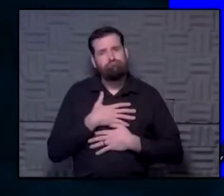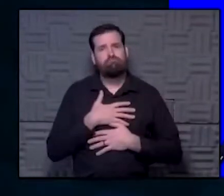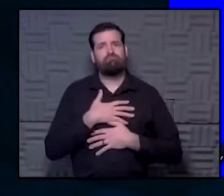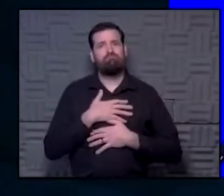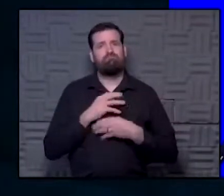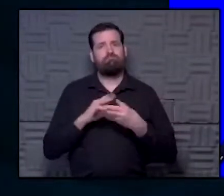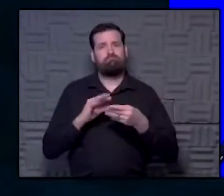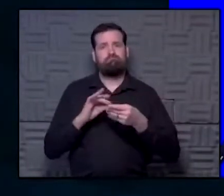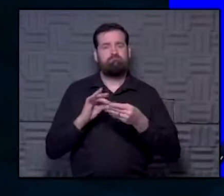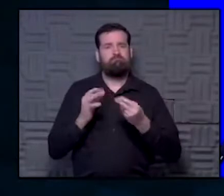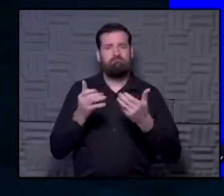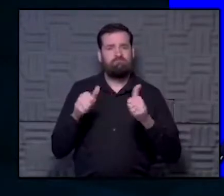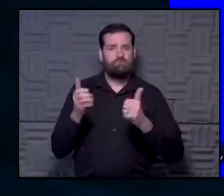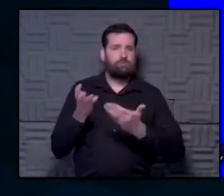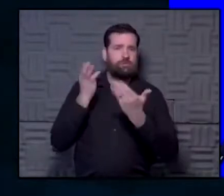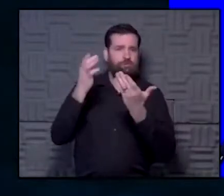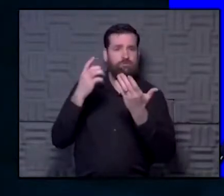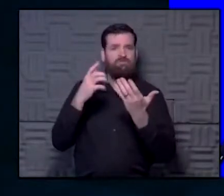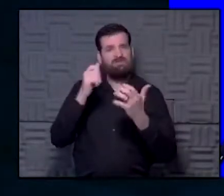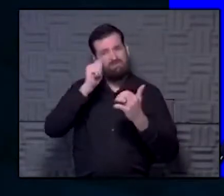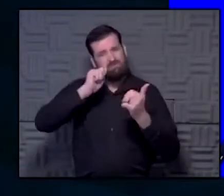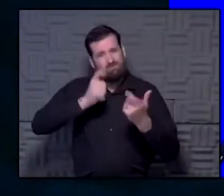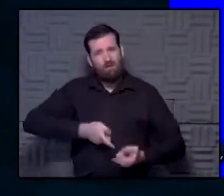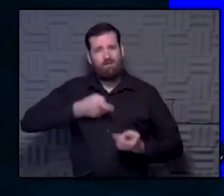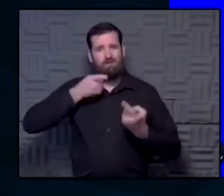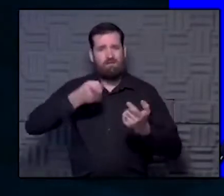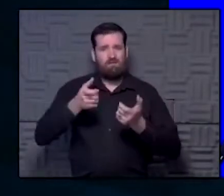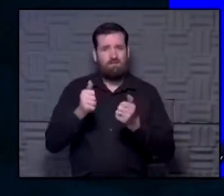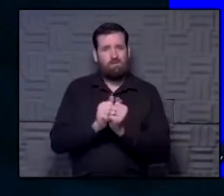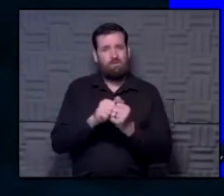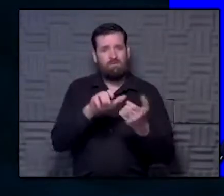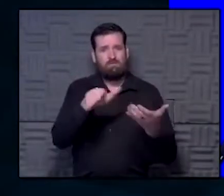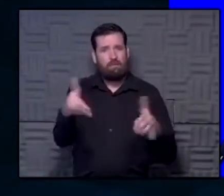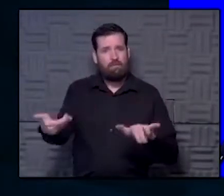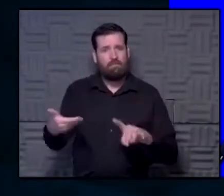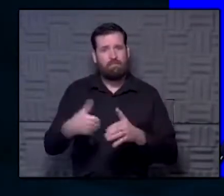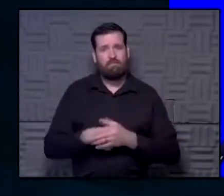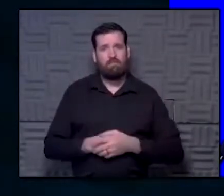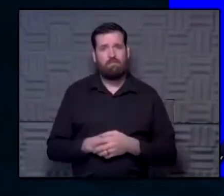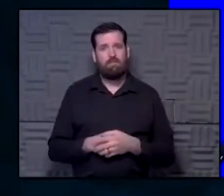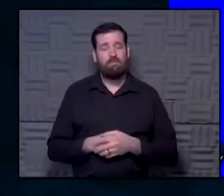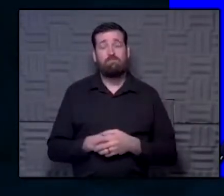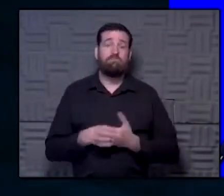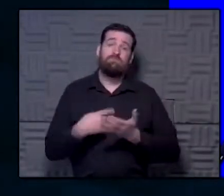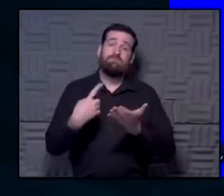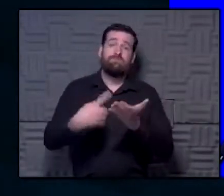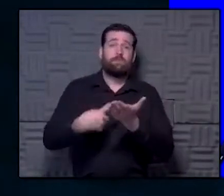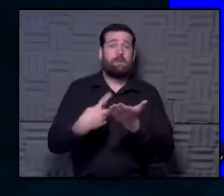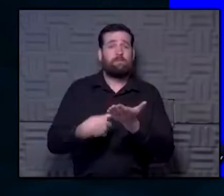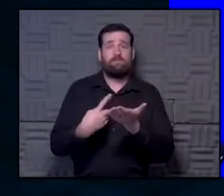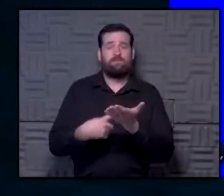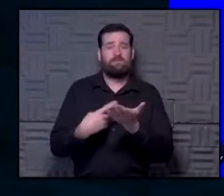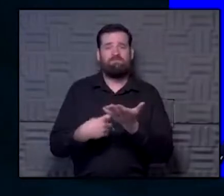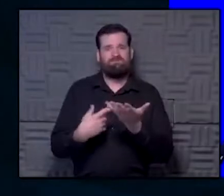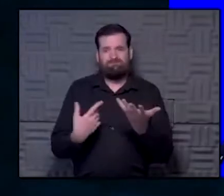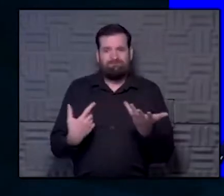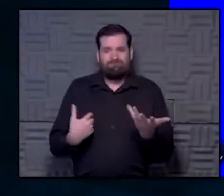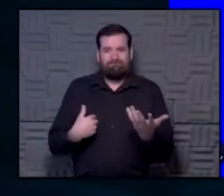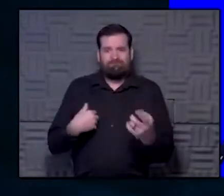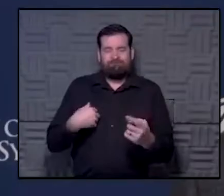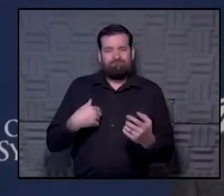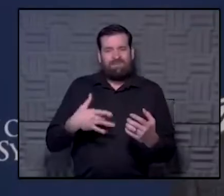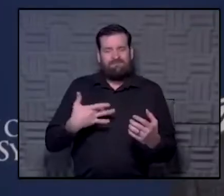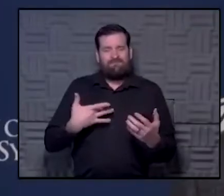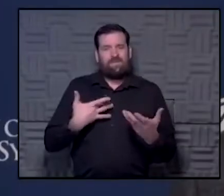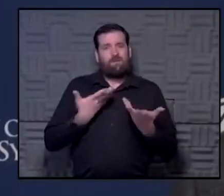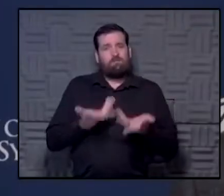others who are struggling with death from COVID-19 during this pandemic, and sometimes the inability to even have closure with funerals and